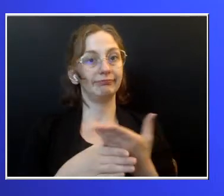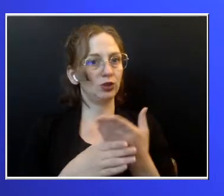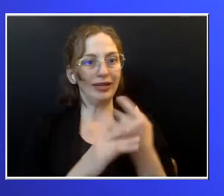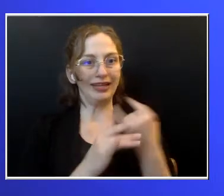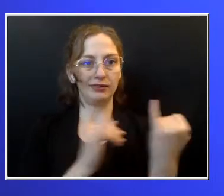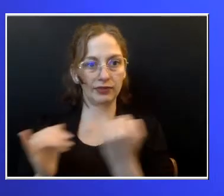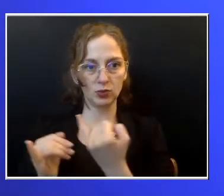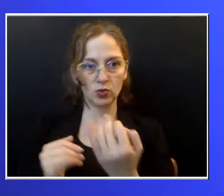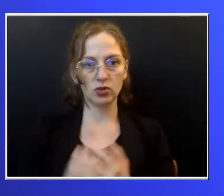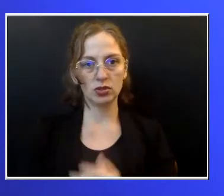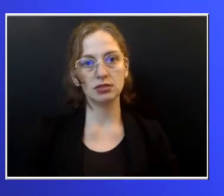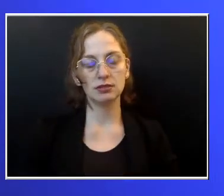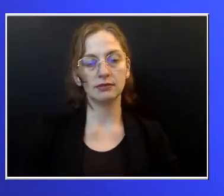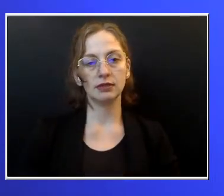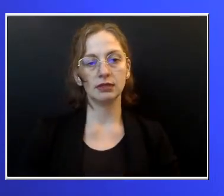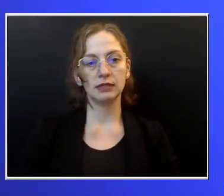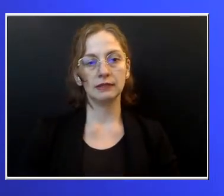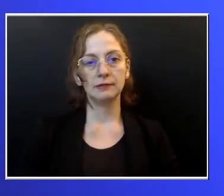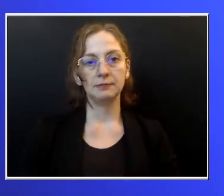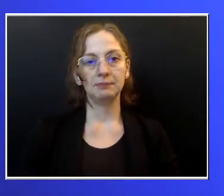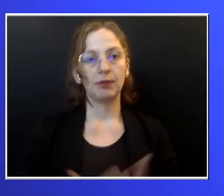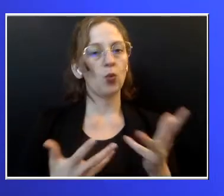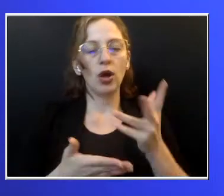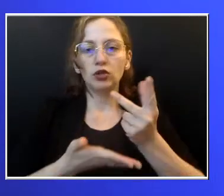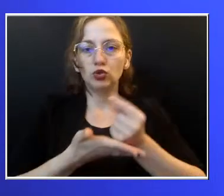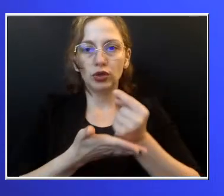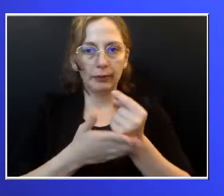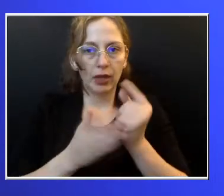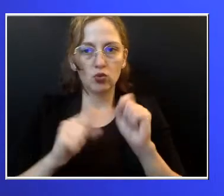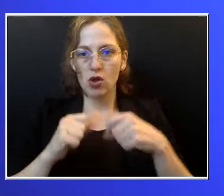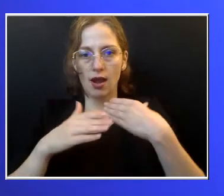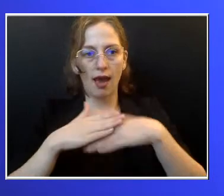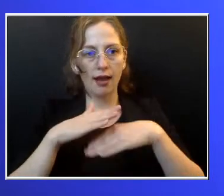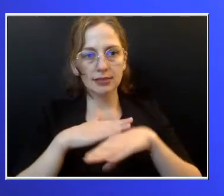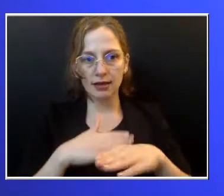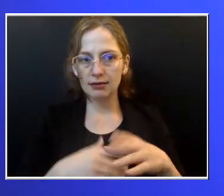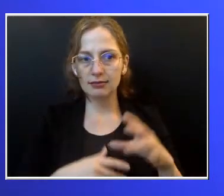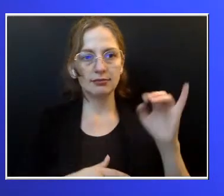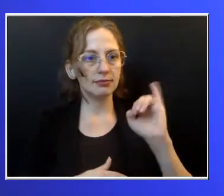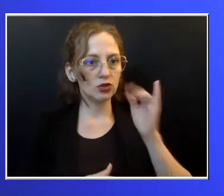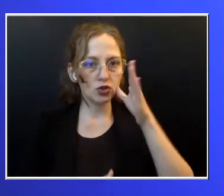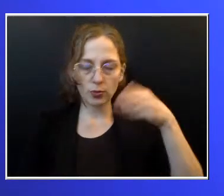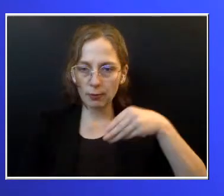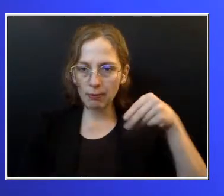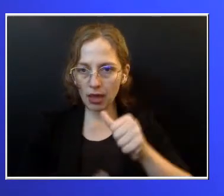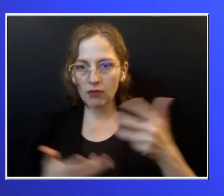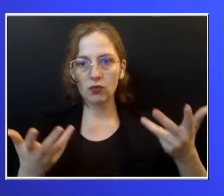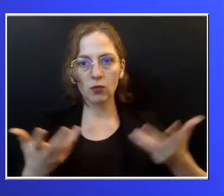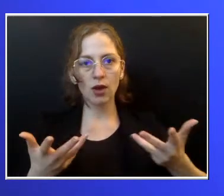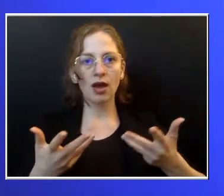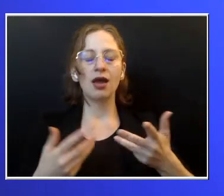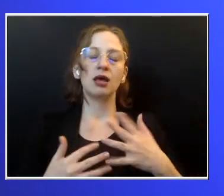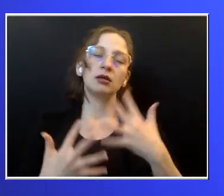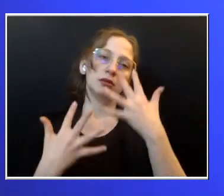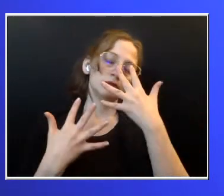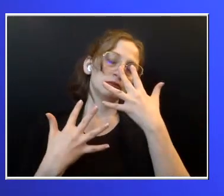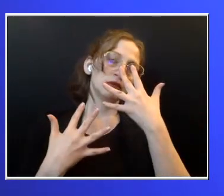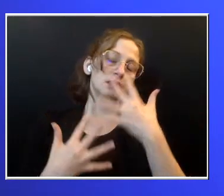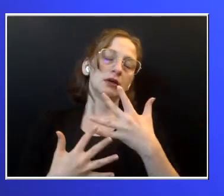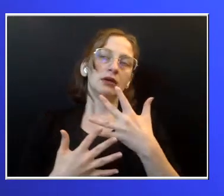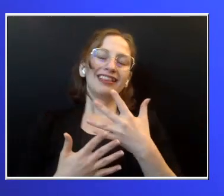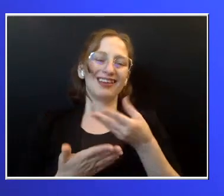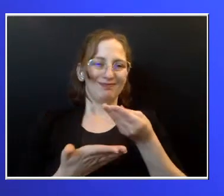they can get and what's covered. So, and it's really unfortunate that finance has to become part